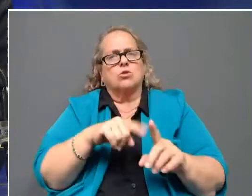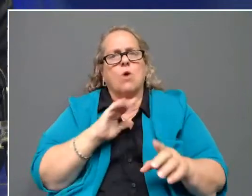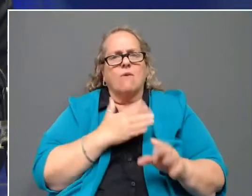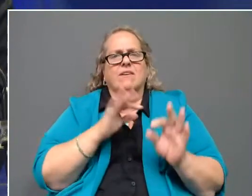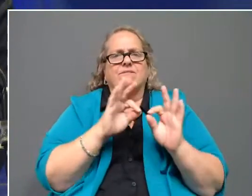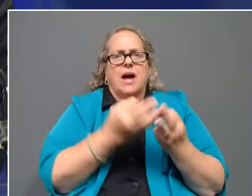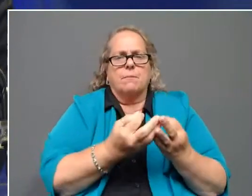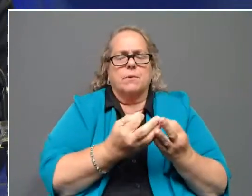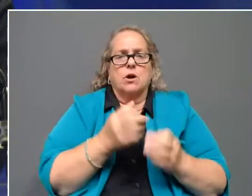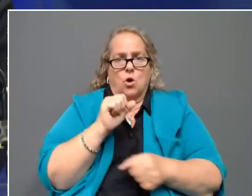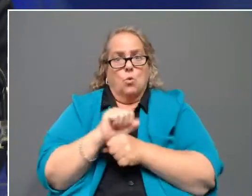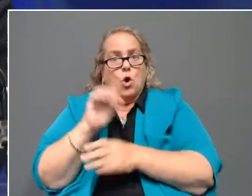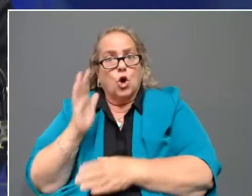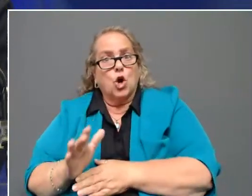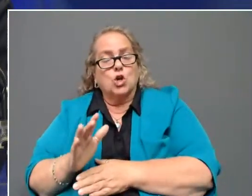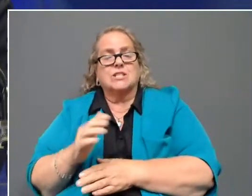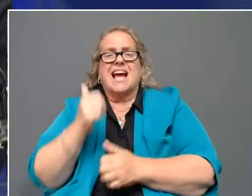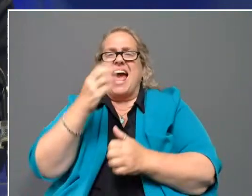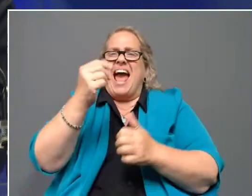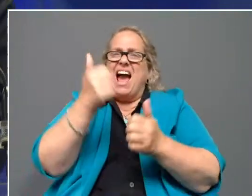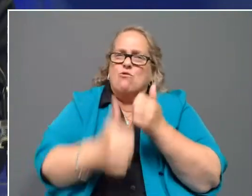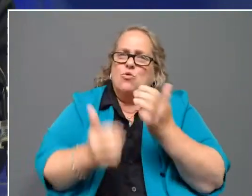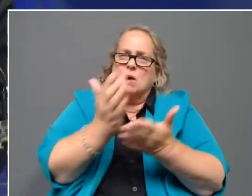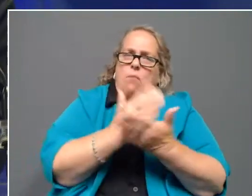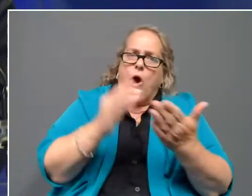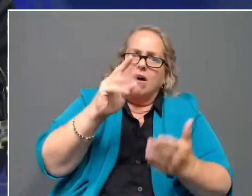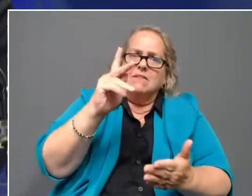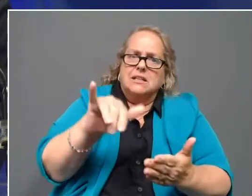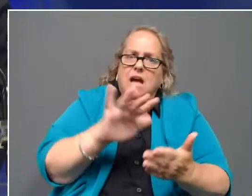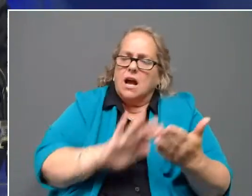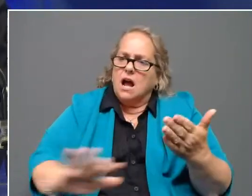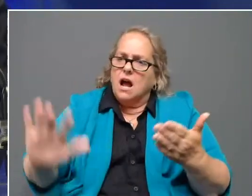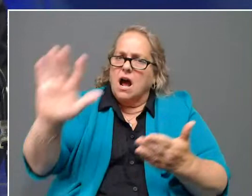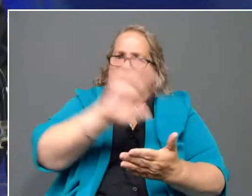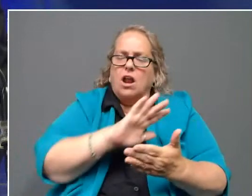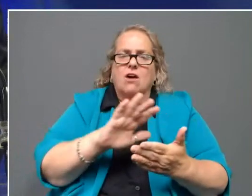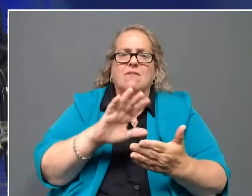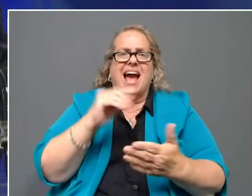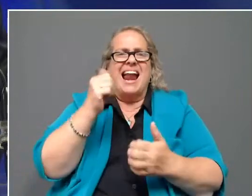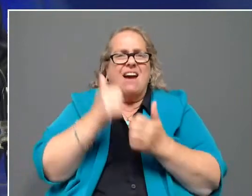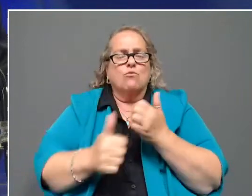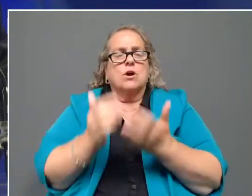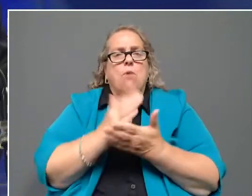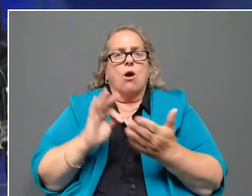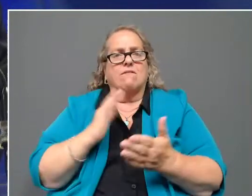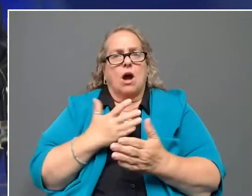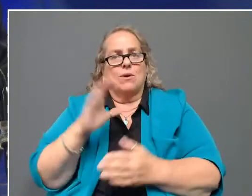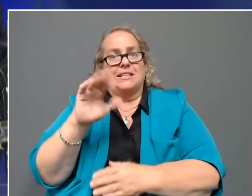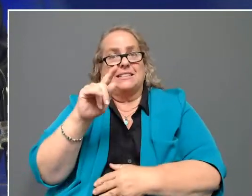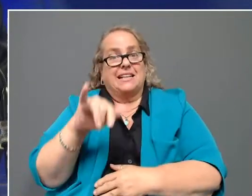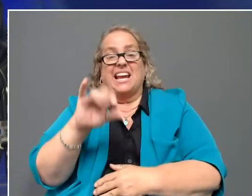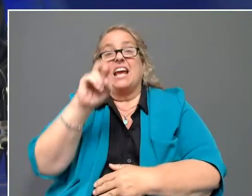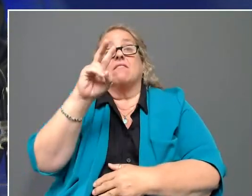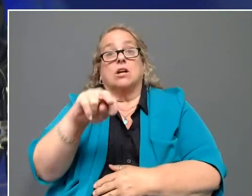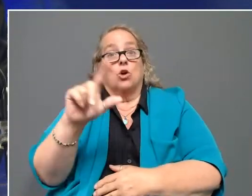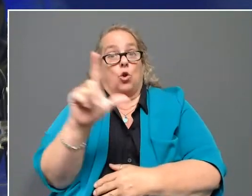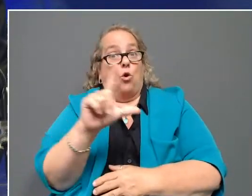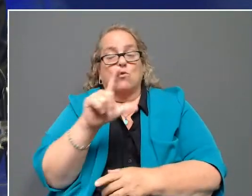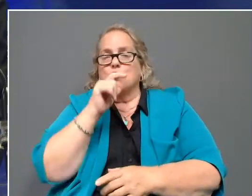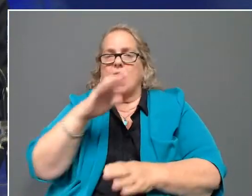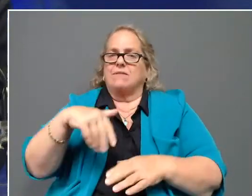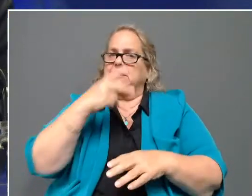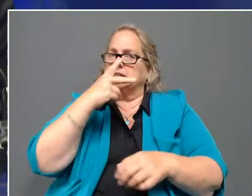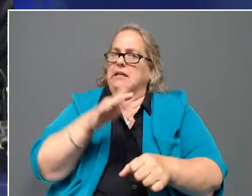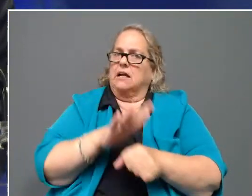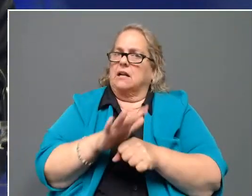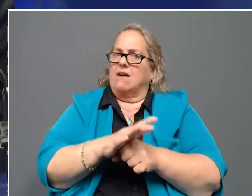Kentucky and every part of each of our cities, including parts of Louisville that haven't seen enough investment in far too long. Folks, this is